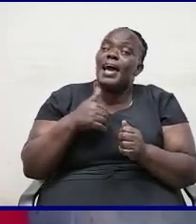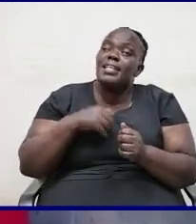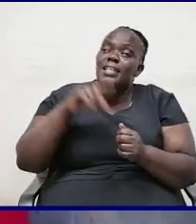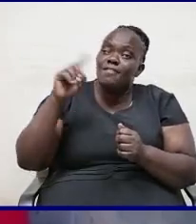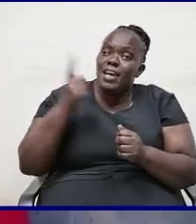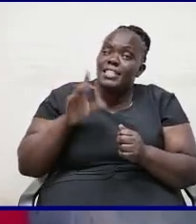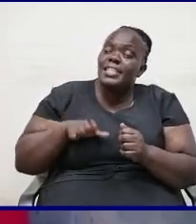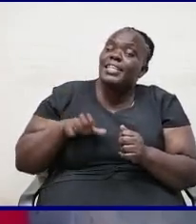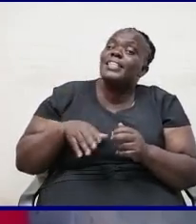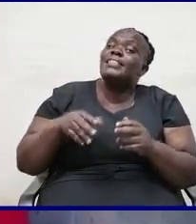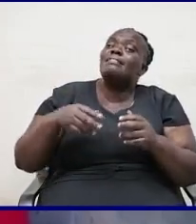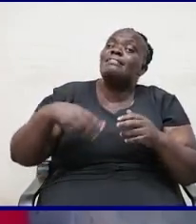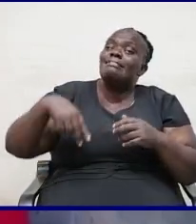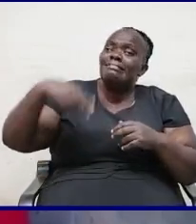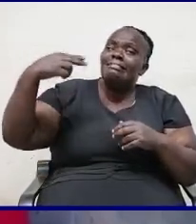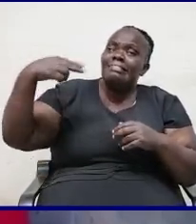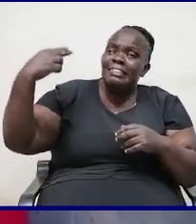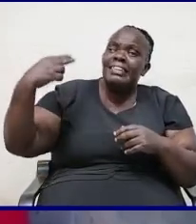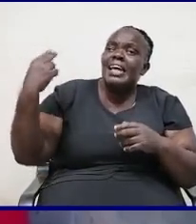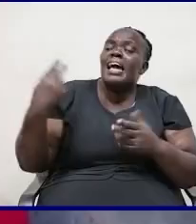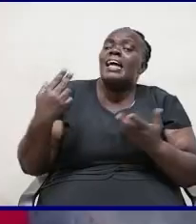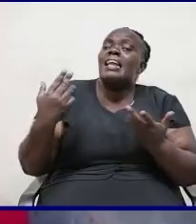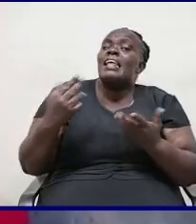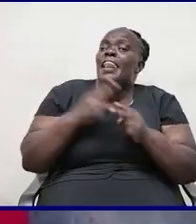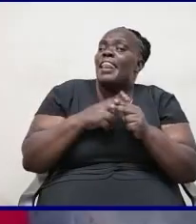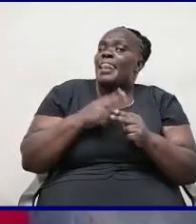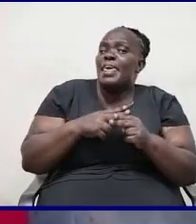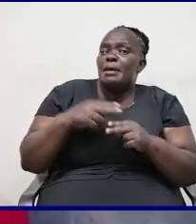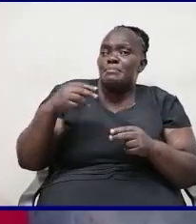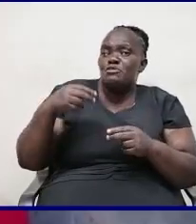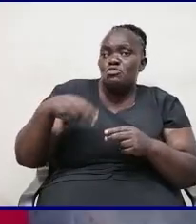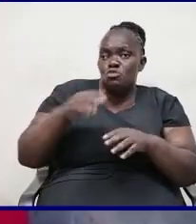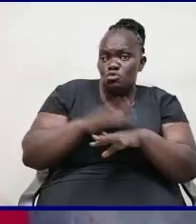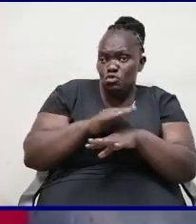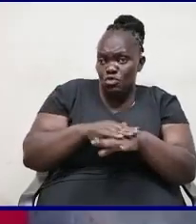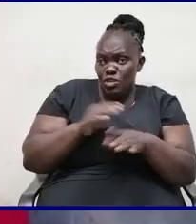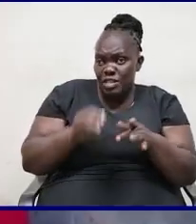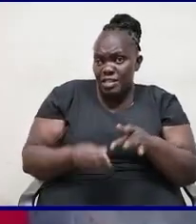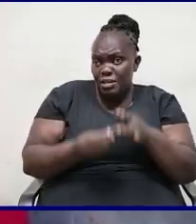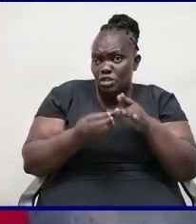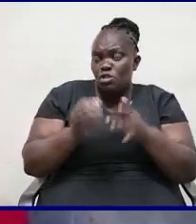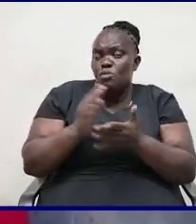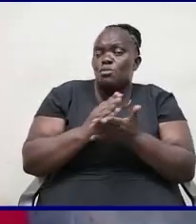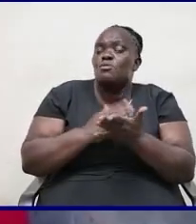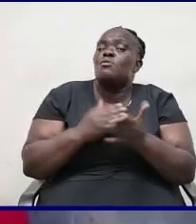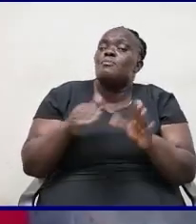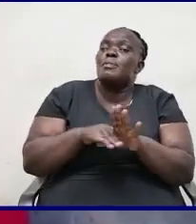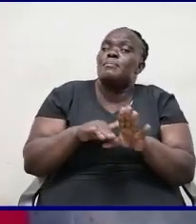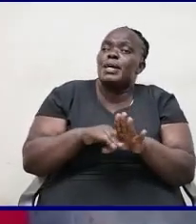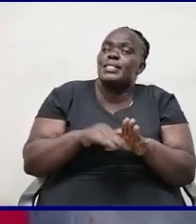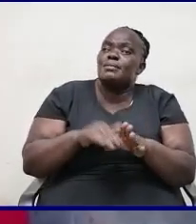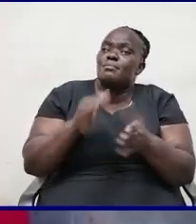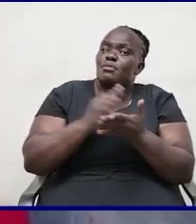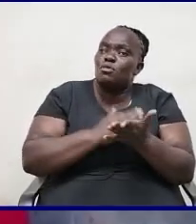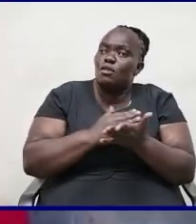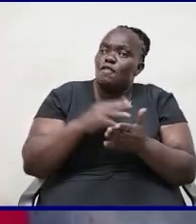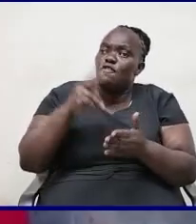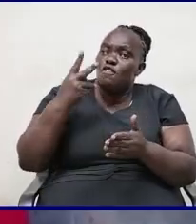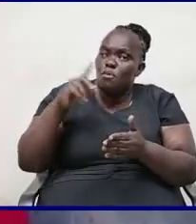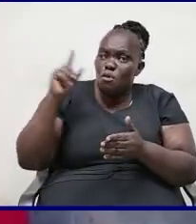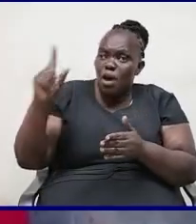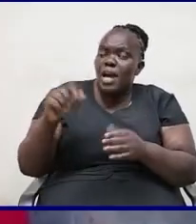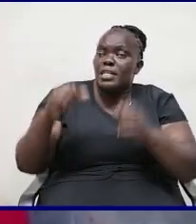the first lady speaking very well of you. Yes. Yes. In fact, she had a very special program, that mentorship program for the Form 1